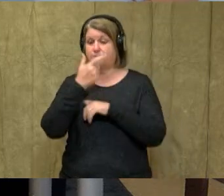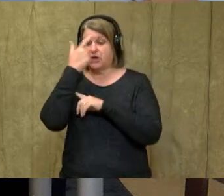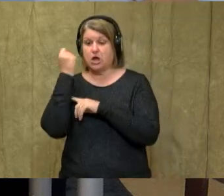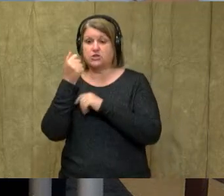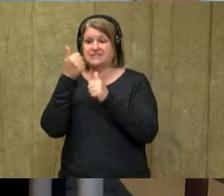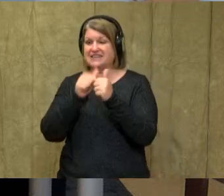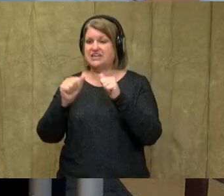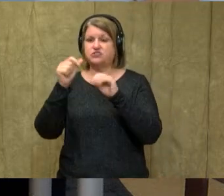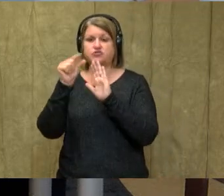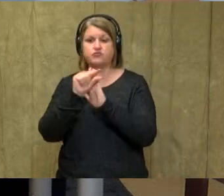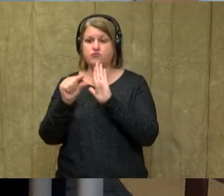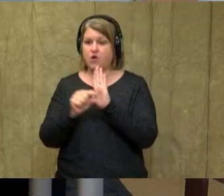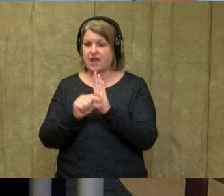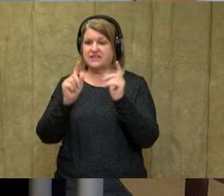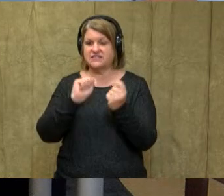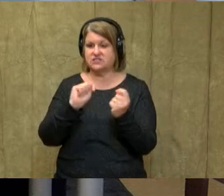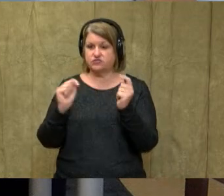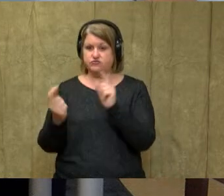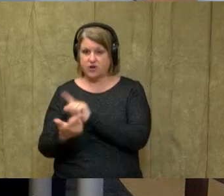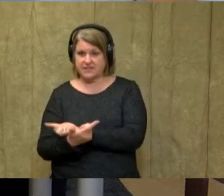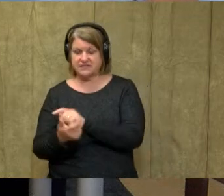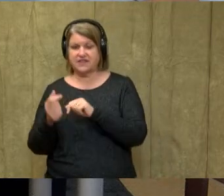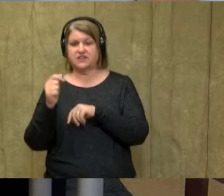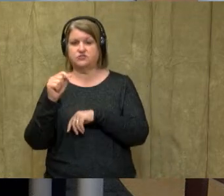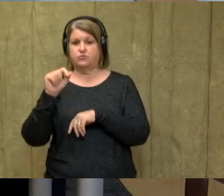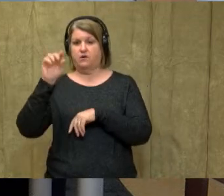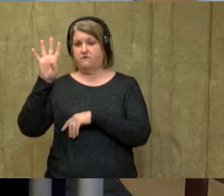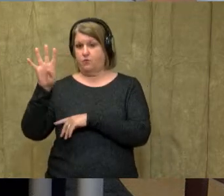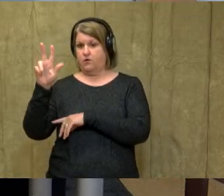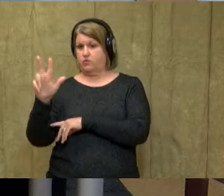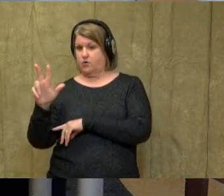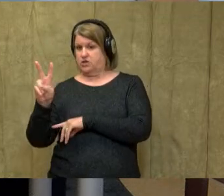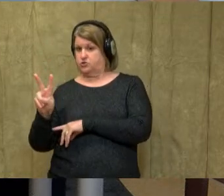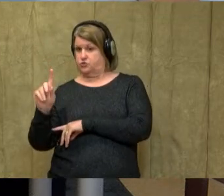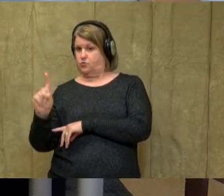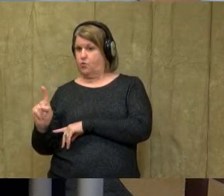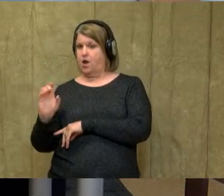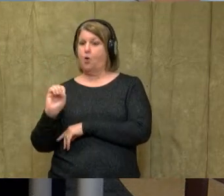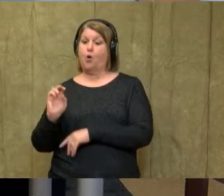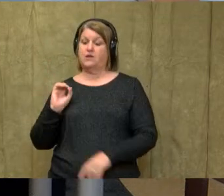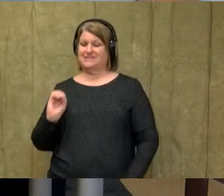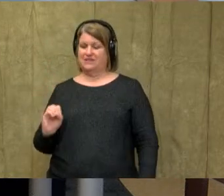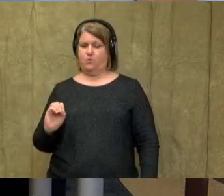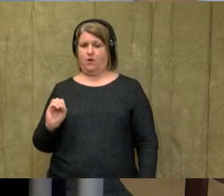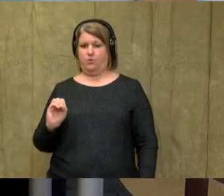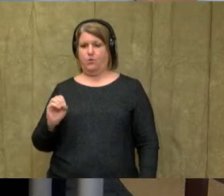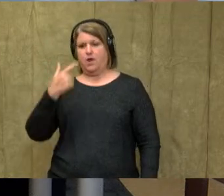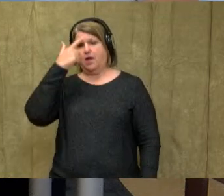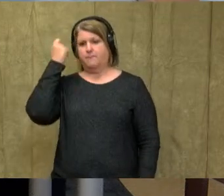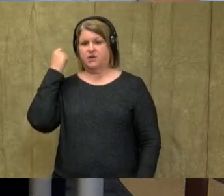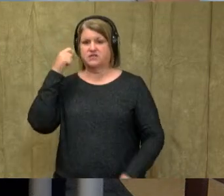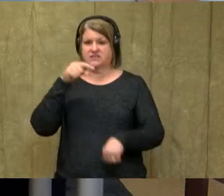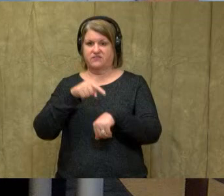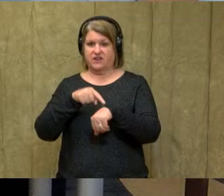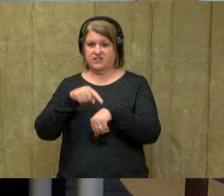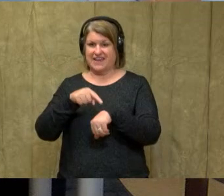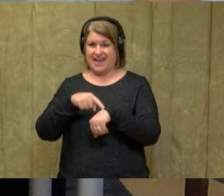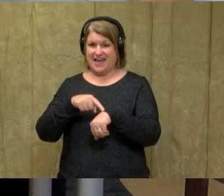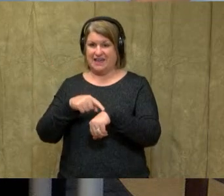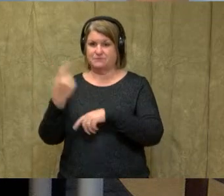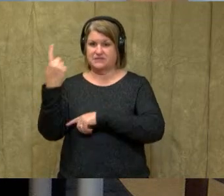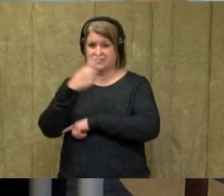each grade is translated to either a 4, 3, 2, 1, or 0. And because of our time constraints today,